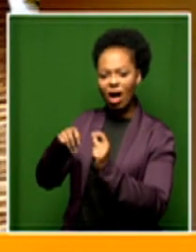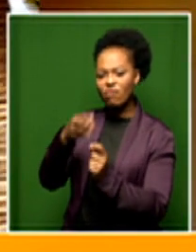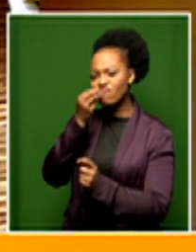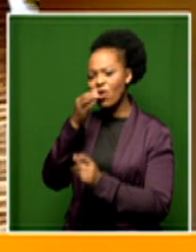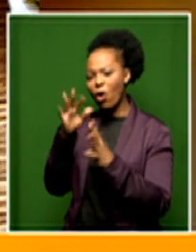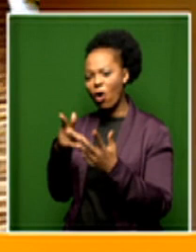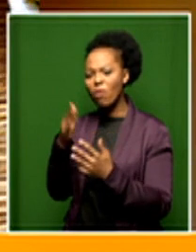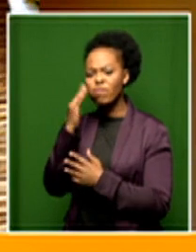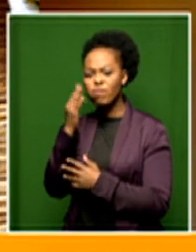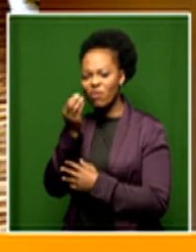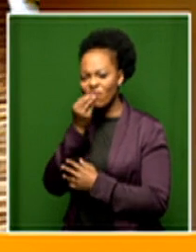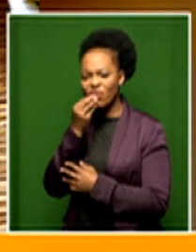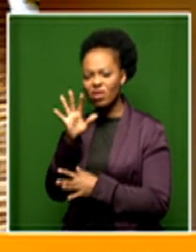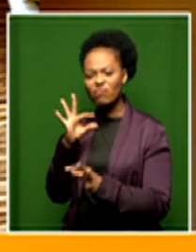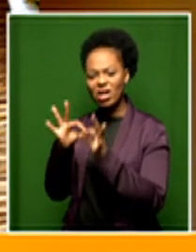Western food?